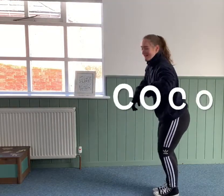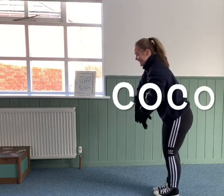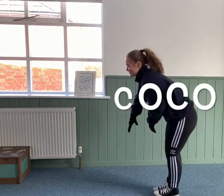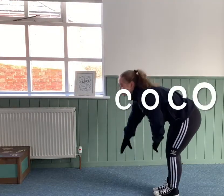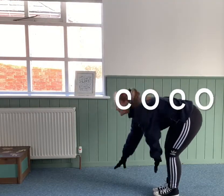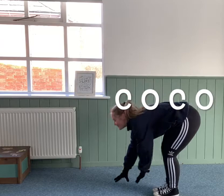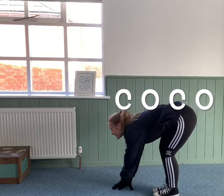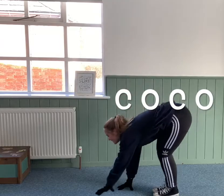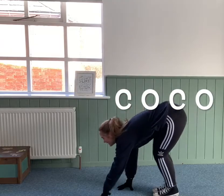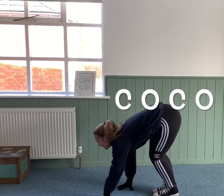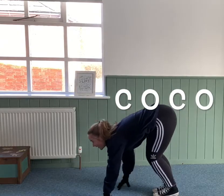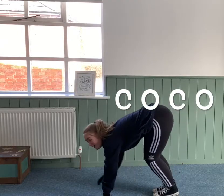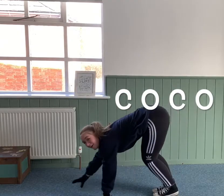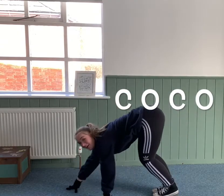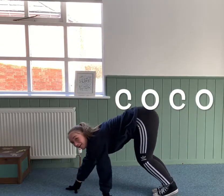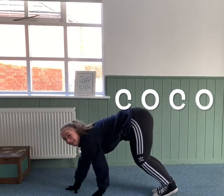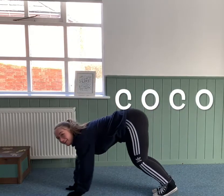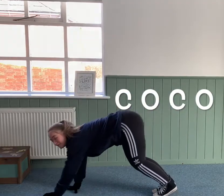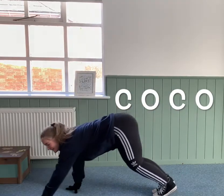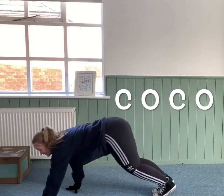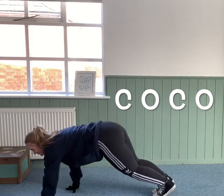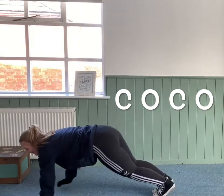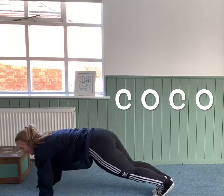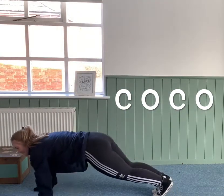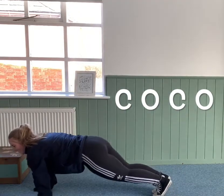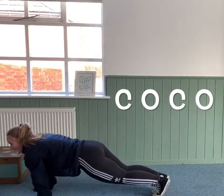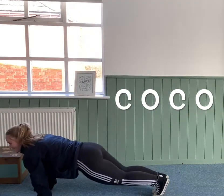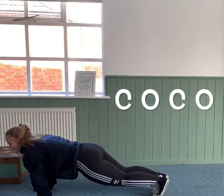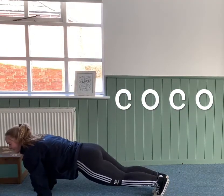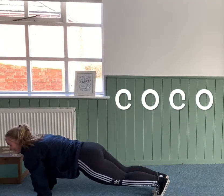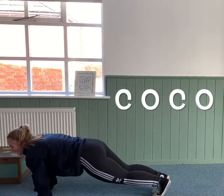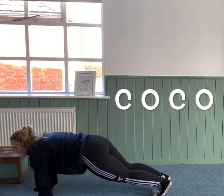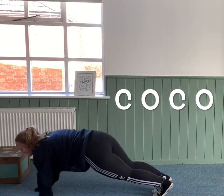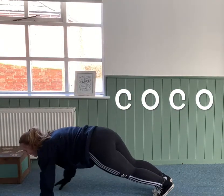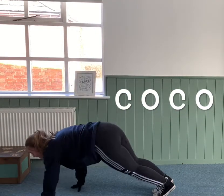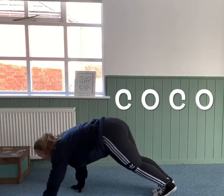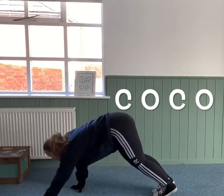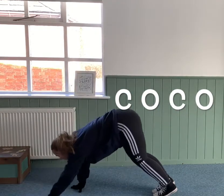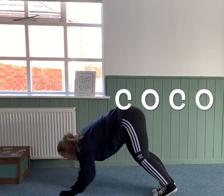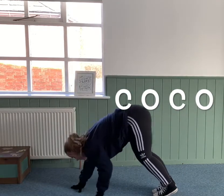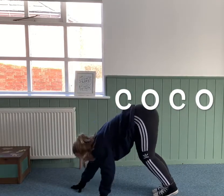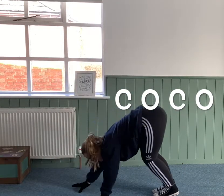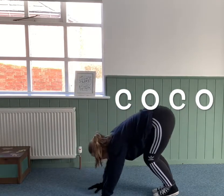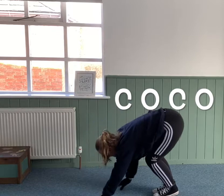and bear crawls, which is cocoa.